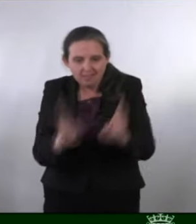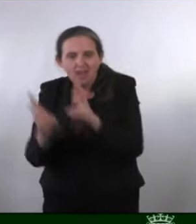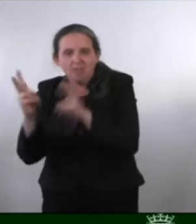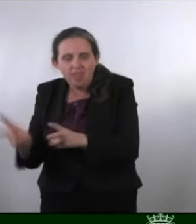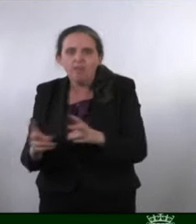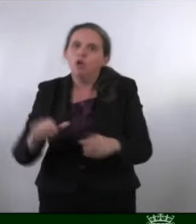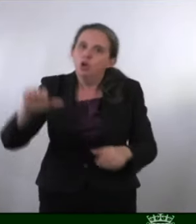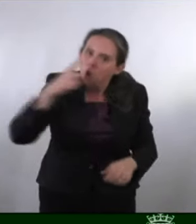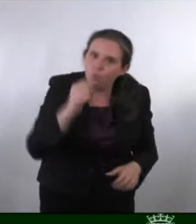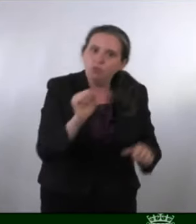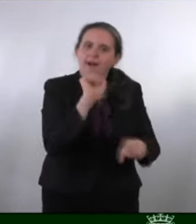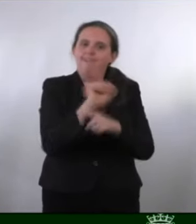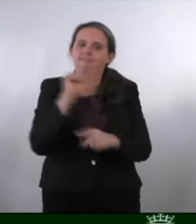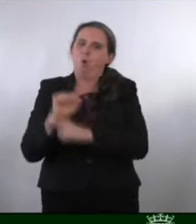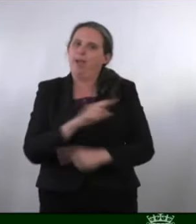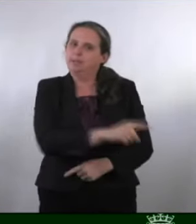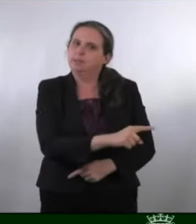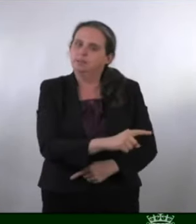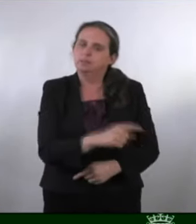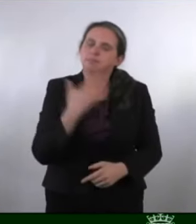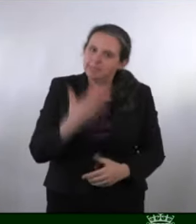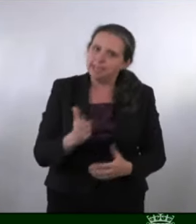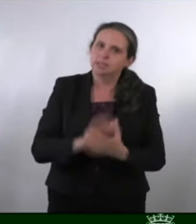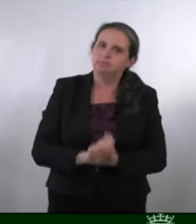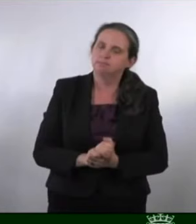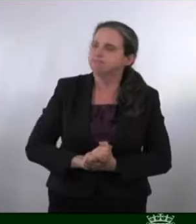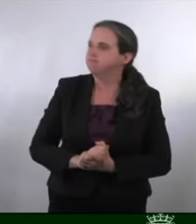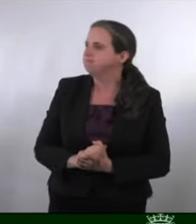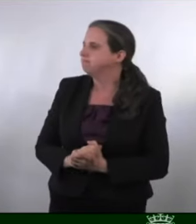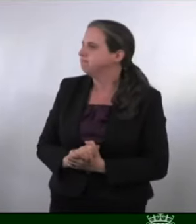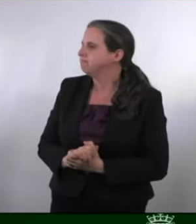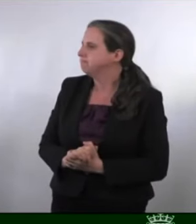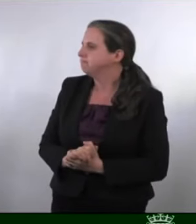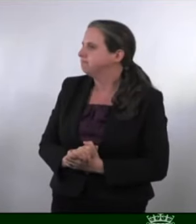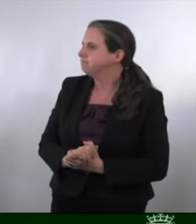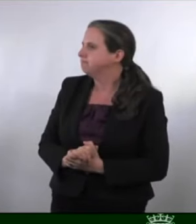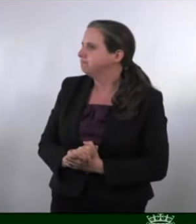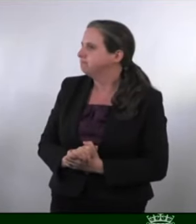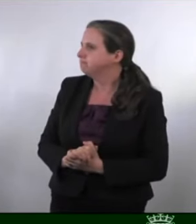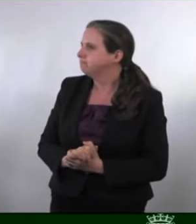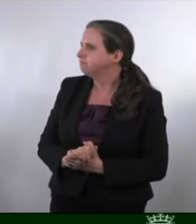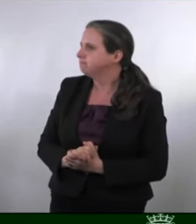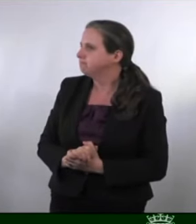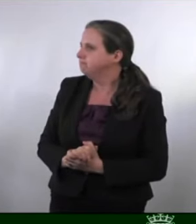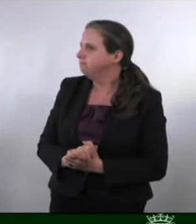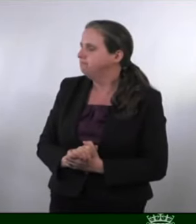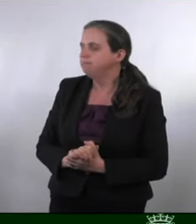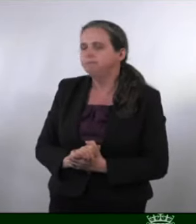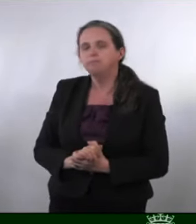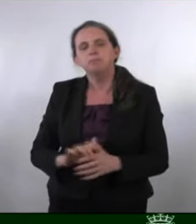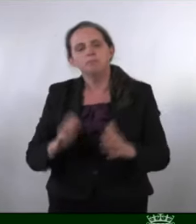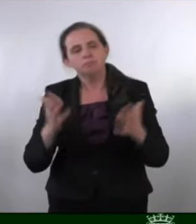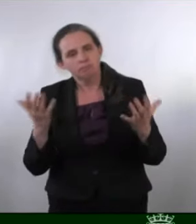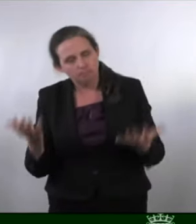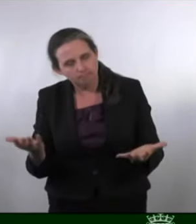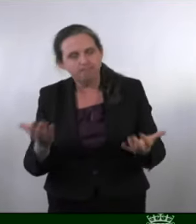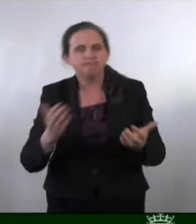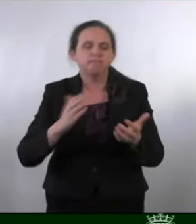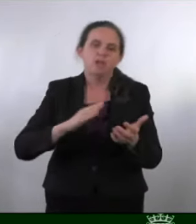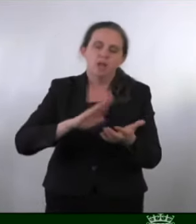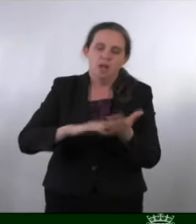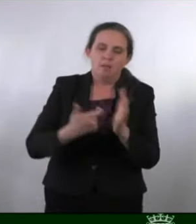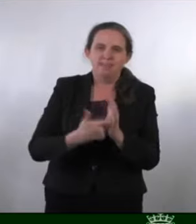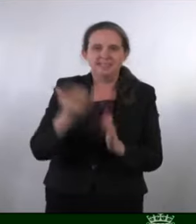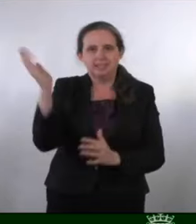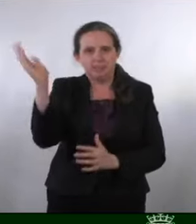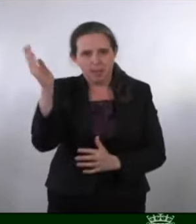be avoided. Well, Mr. Speaker, the tiered system that's been set out by the Prime